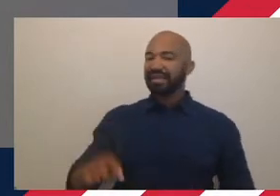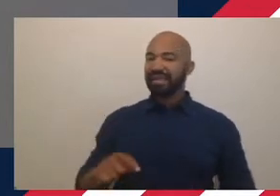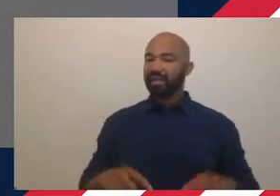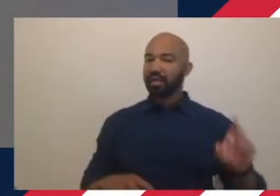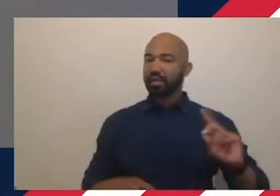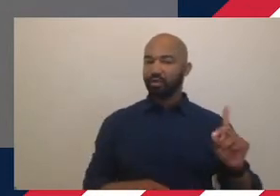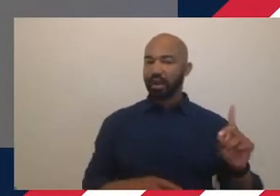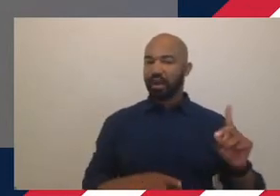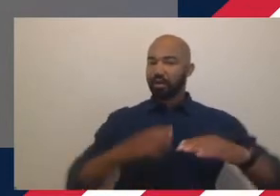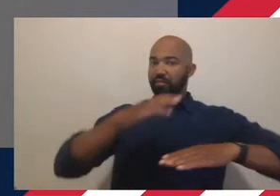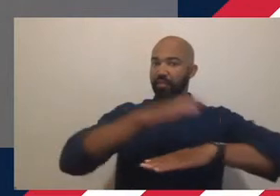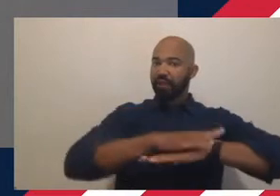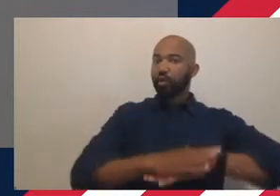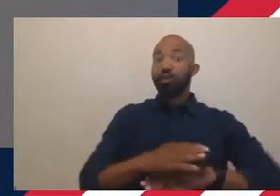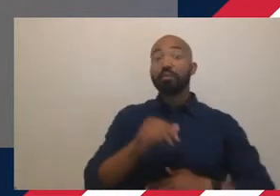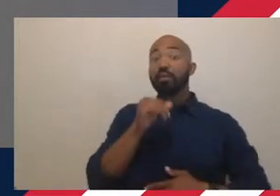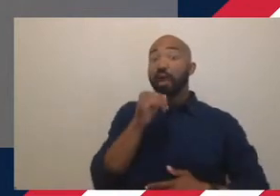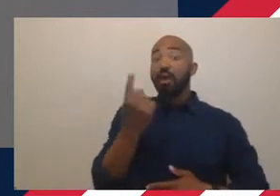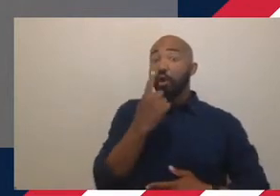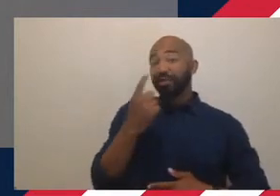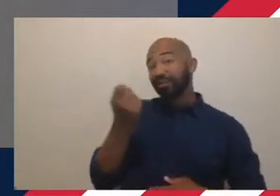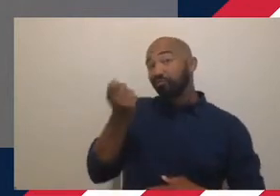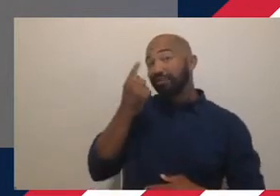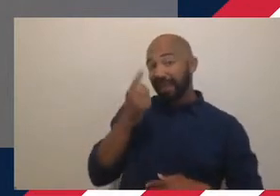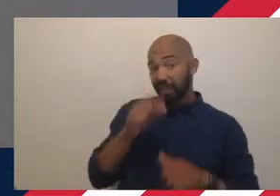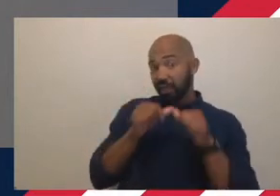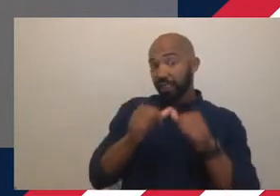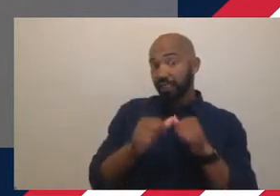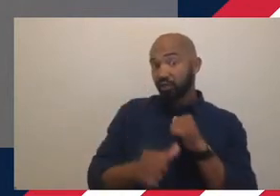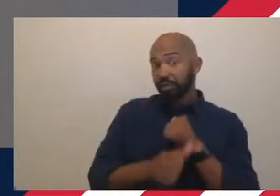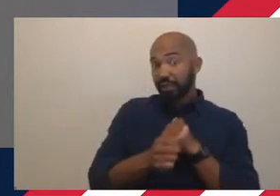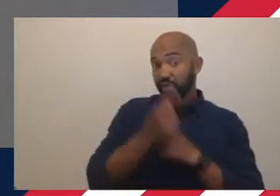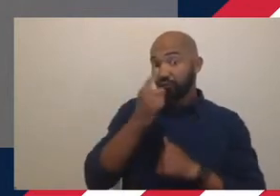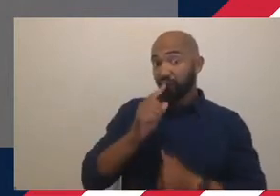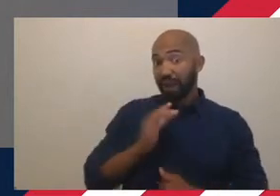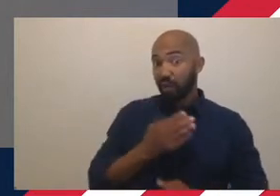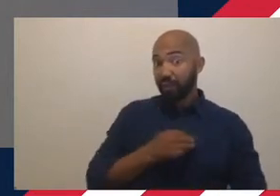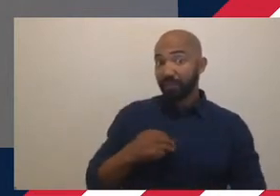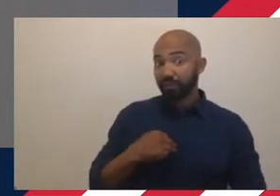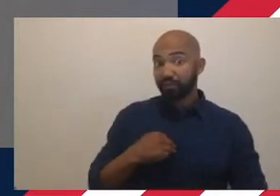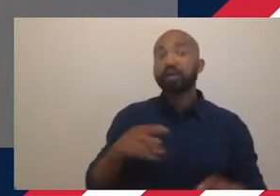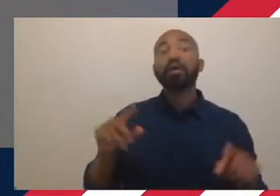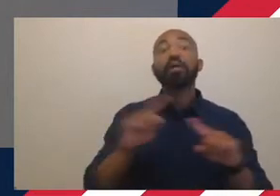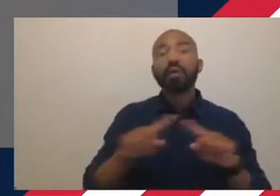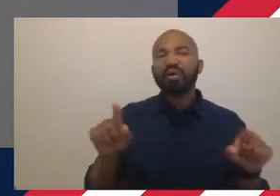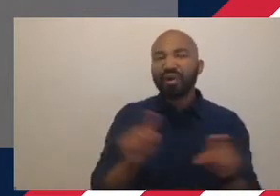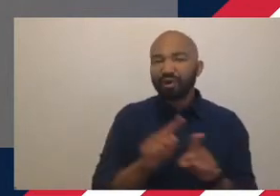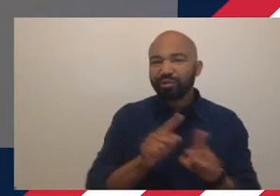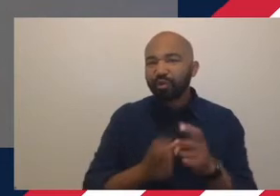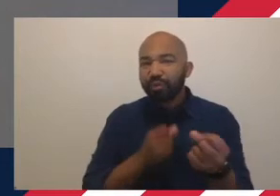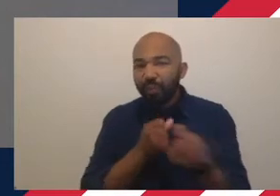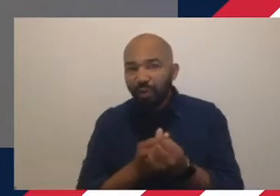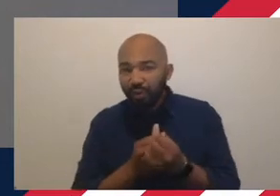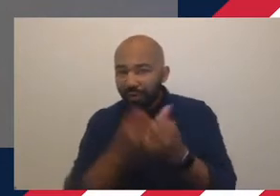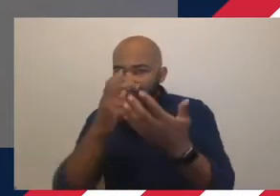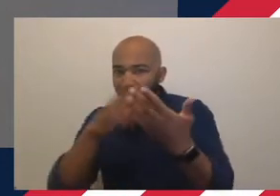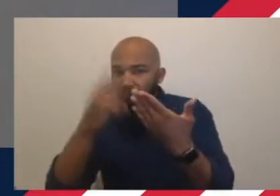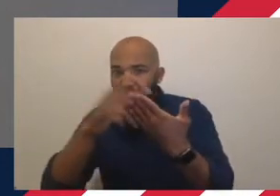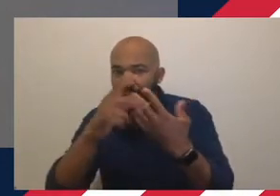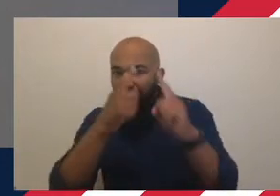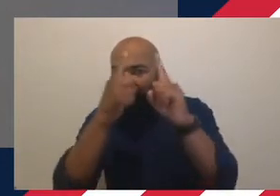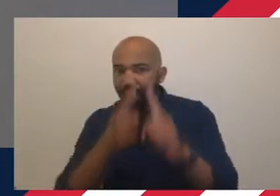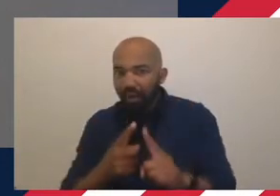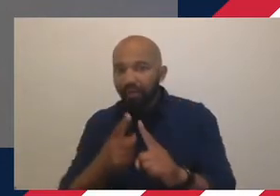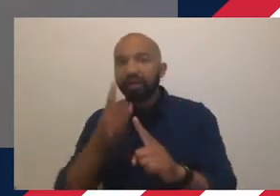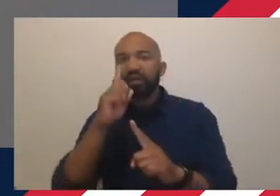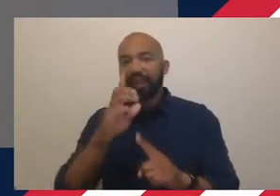understands the continued dangers that our members face, but one that will support initiatives like these and protect all